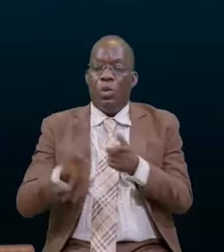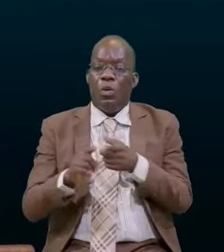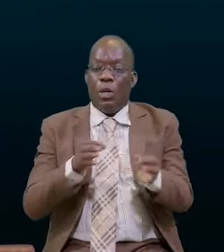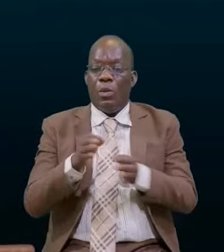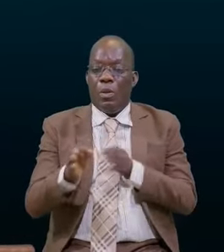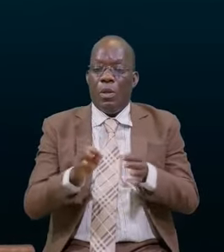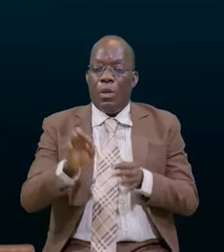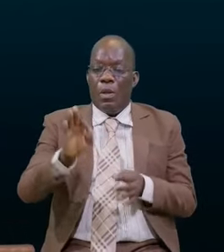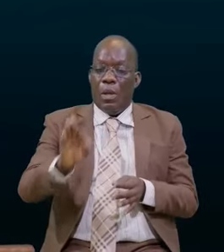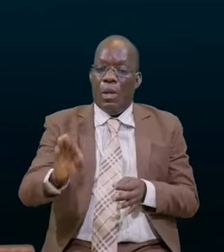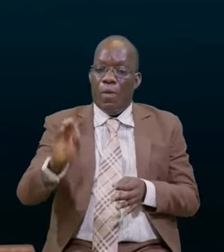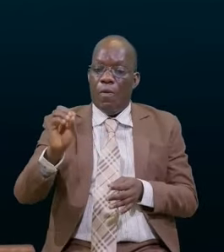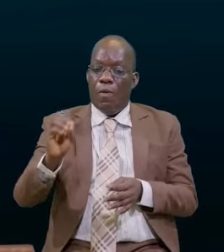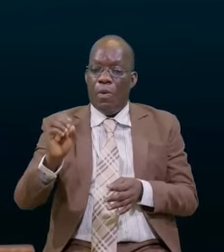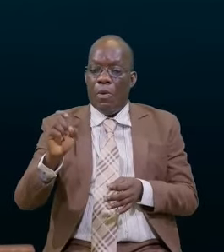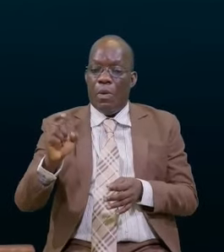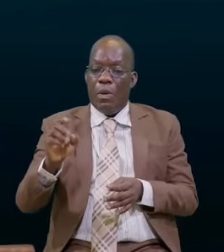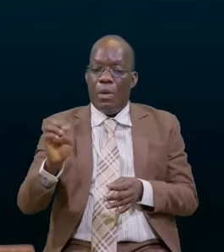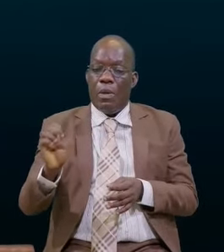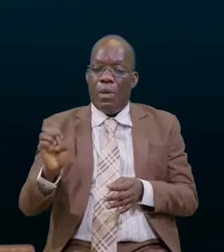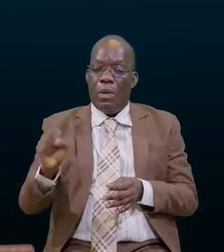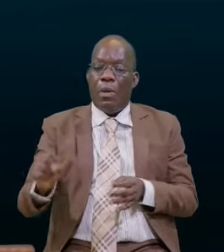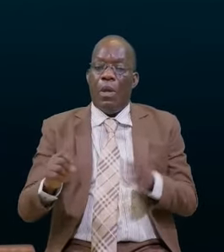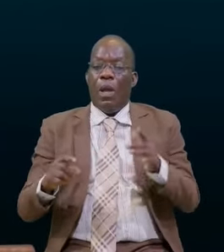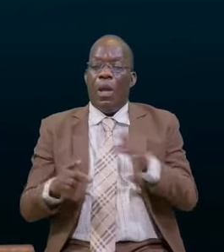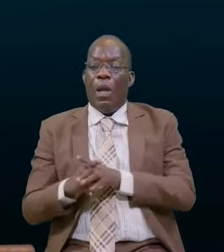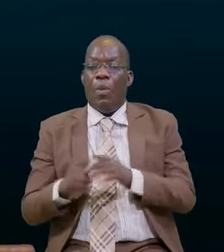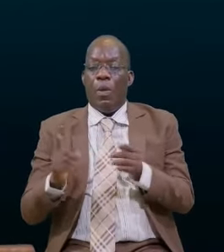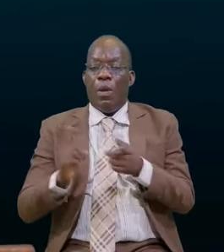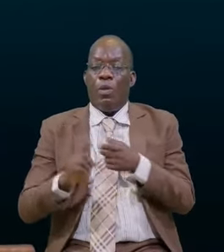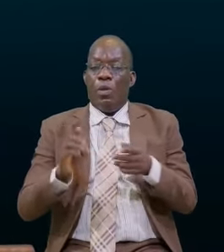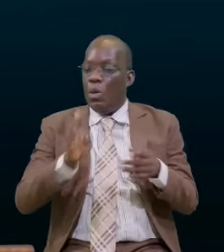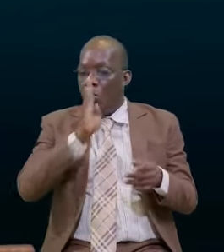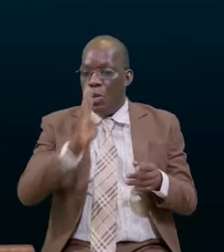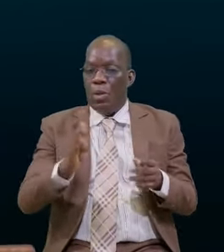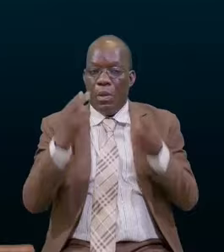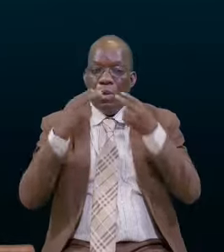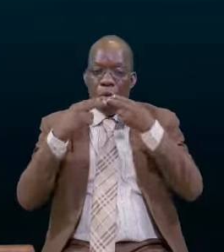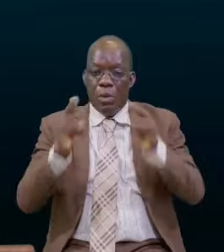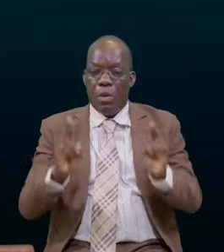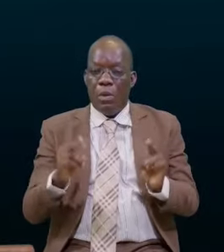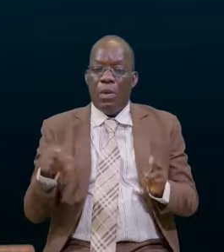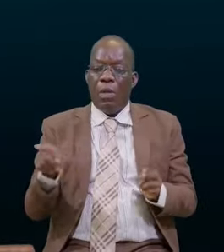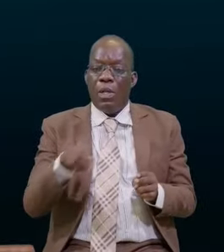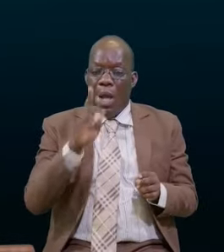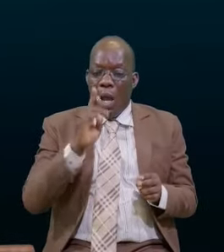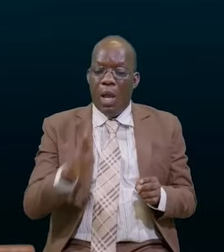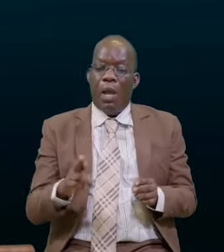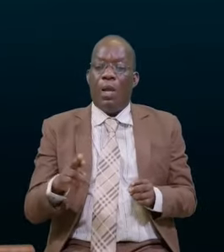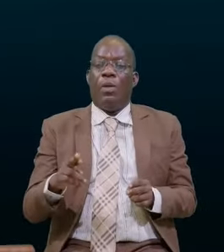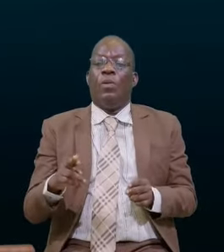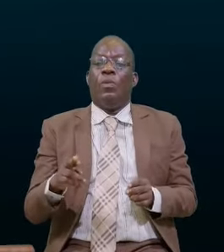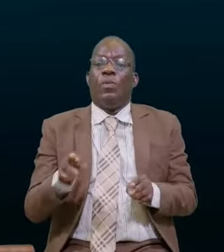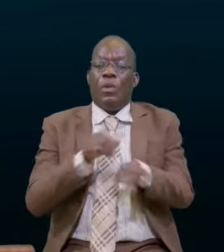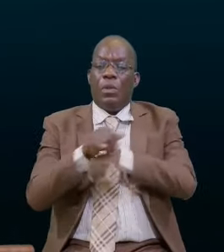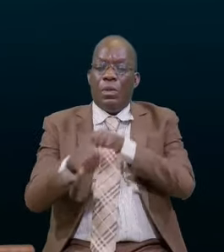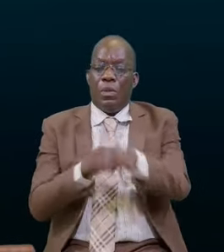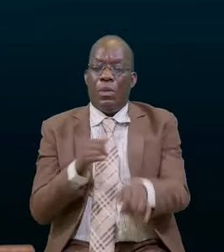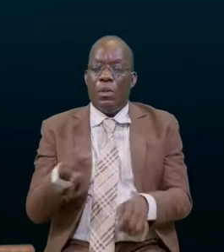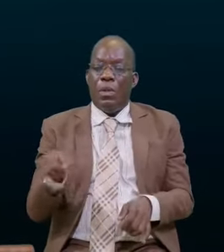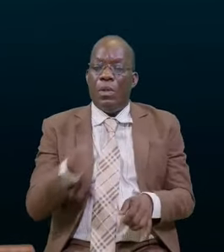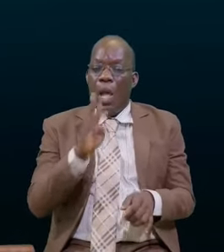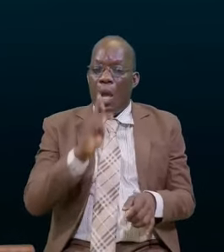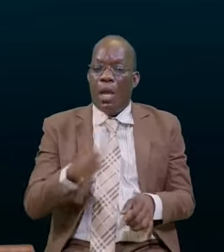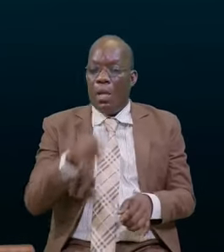appear to be innocent but they are actually crafty they are clever animals foxes